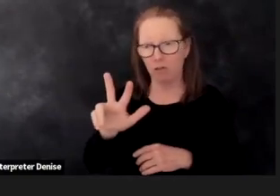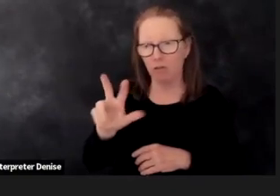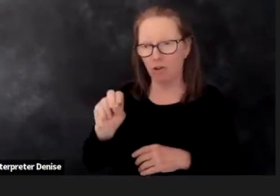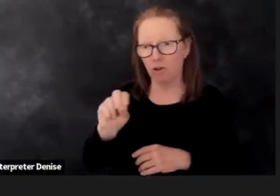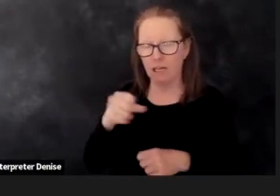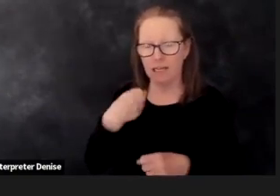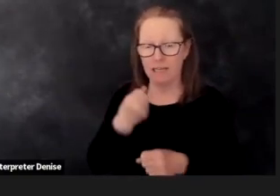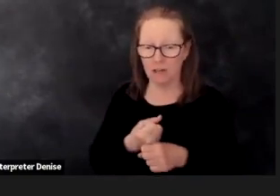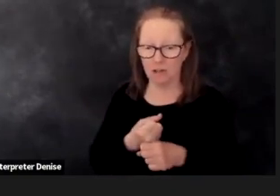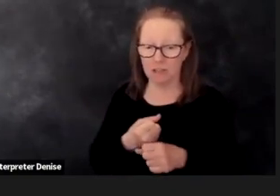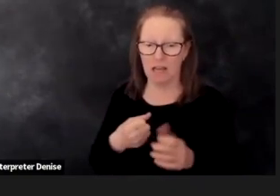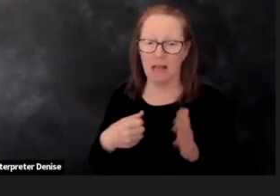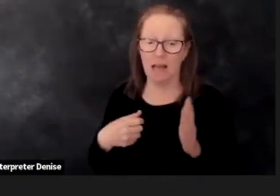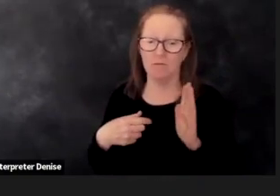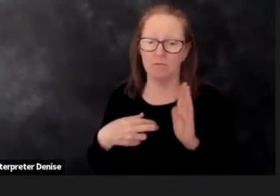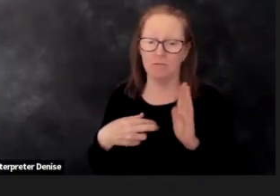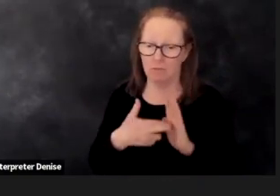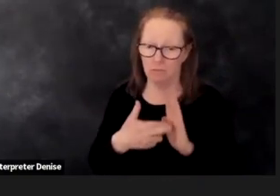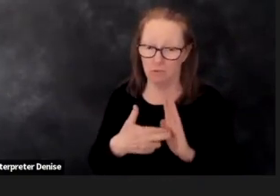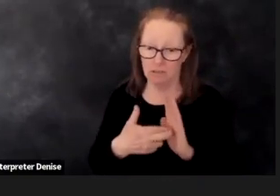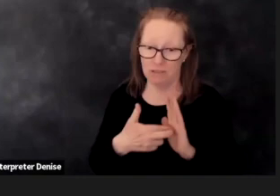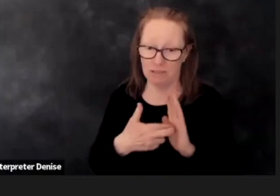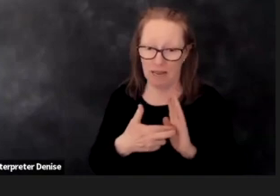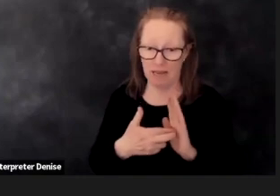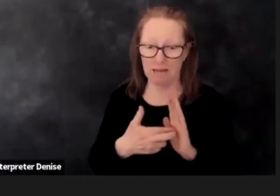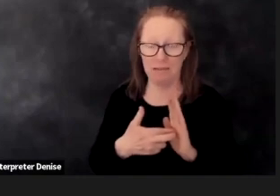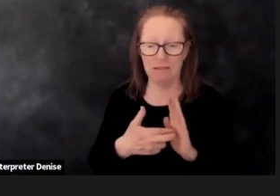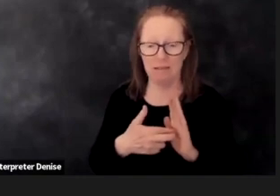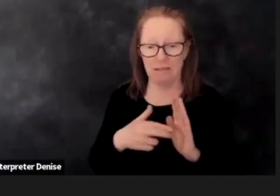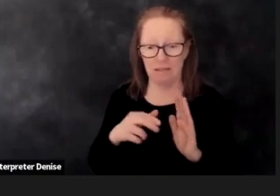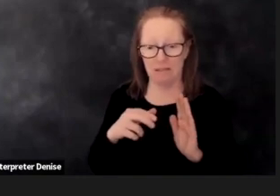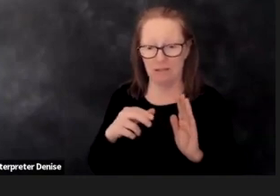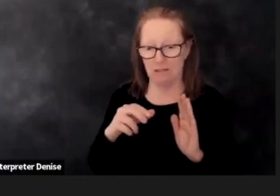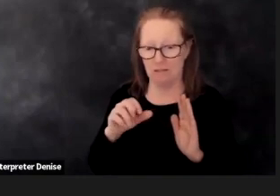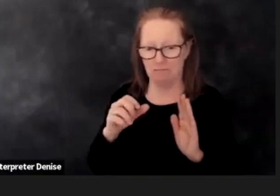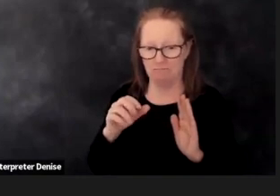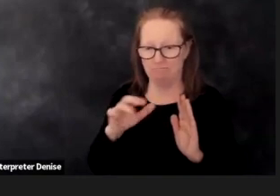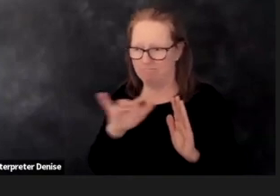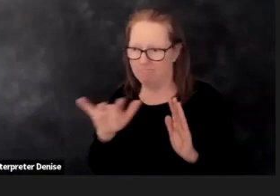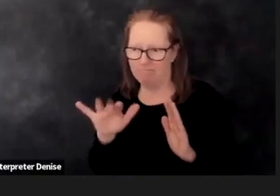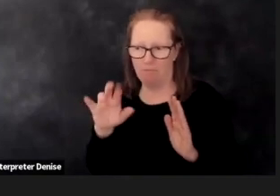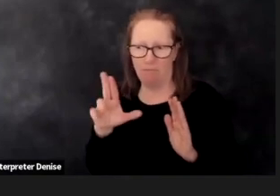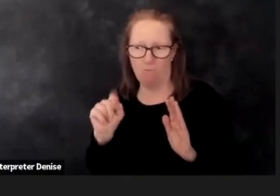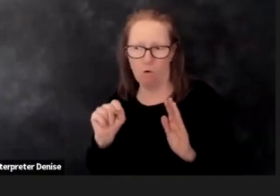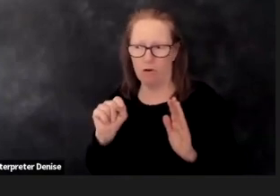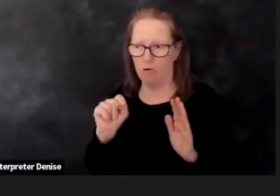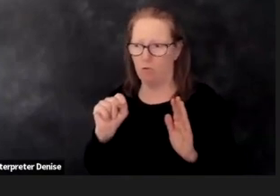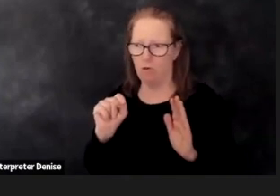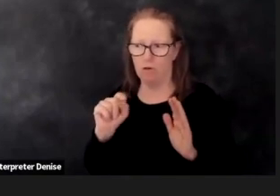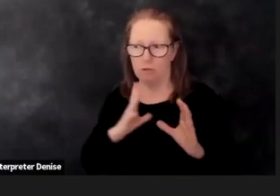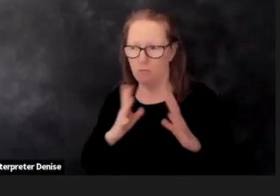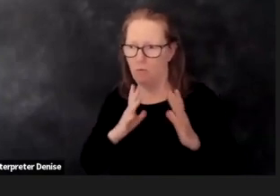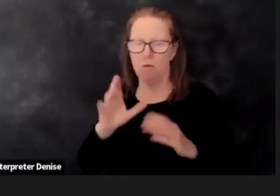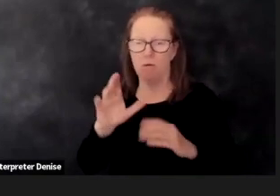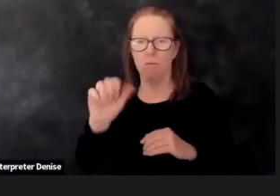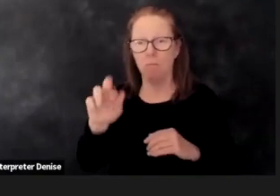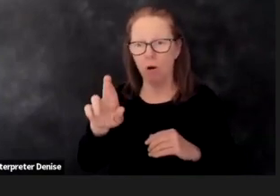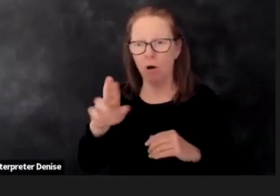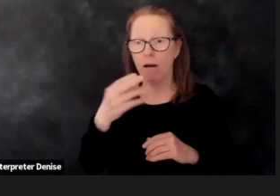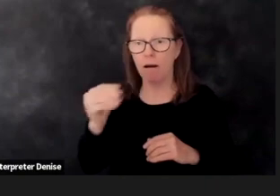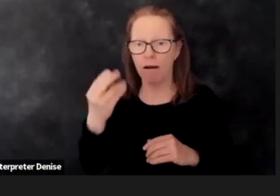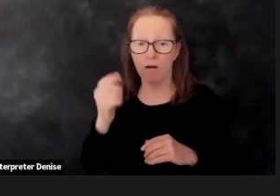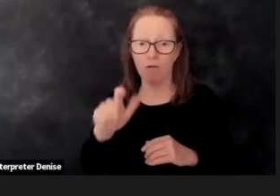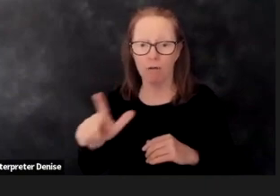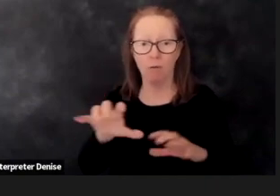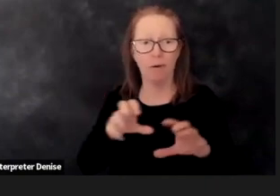Bar and Grill, and we're going to be doing a lot of outreach in the community, cleaning and working with our elders and the young people. So I like to keep that